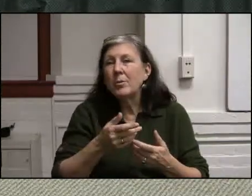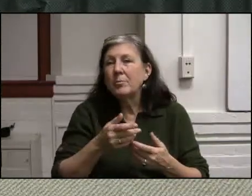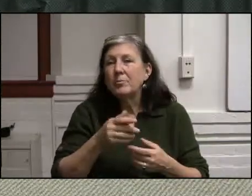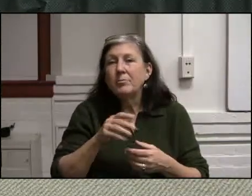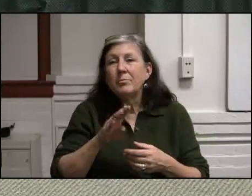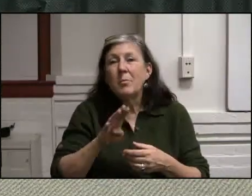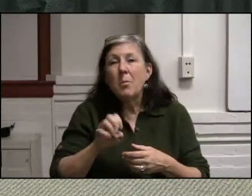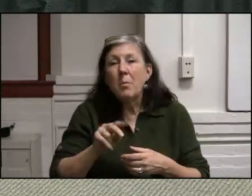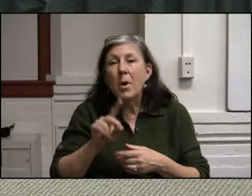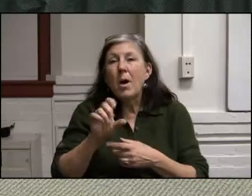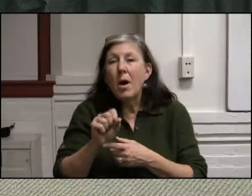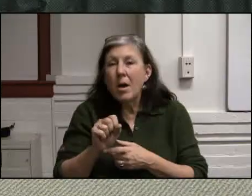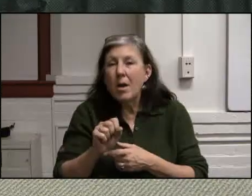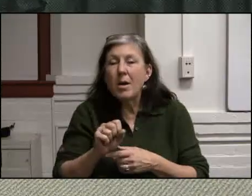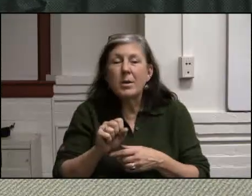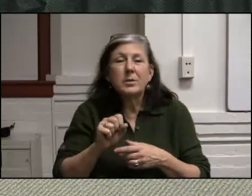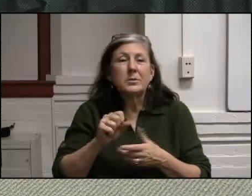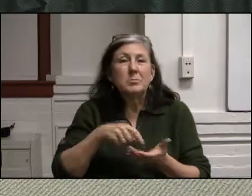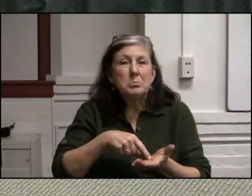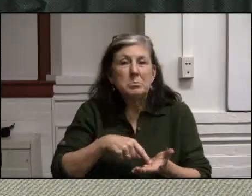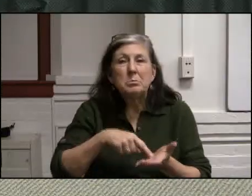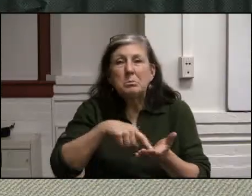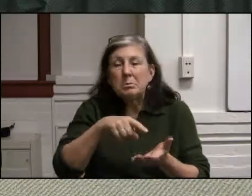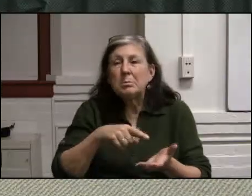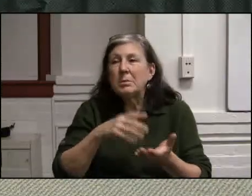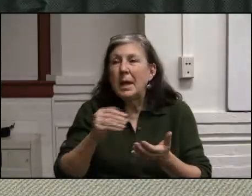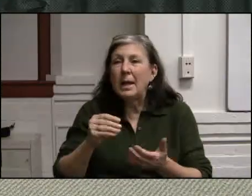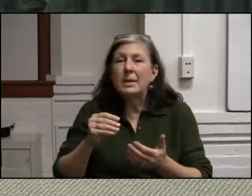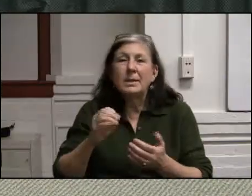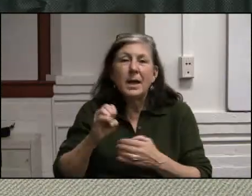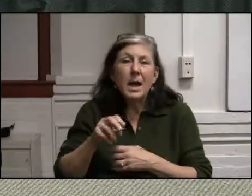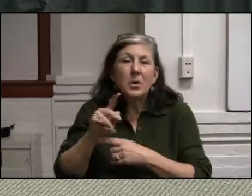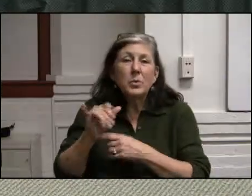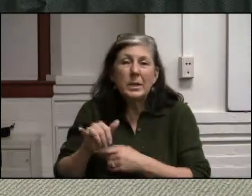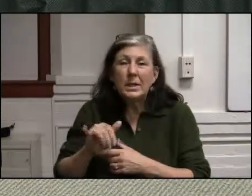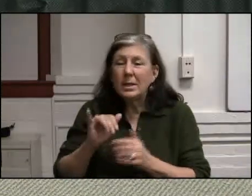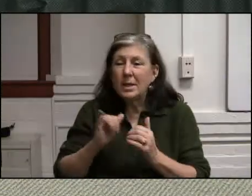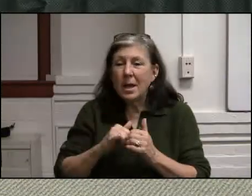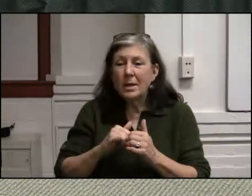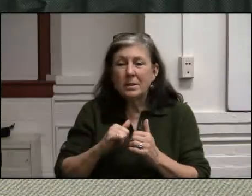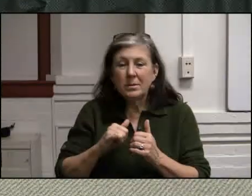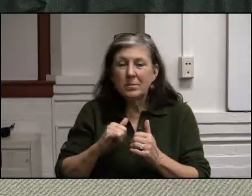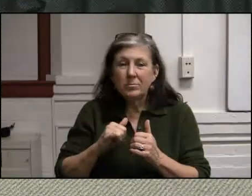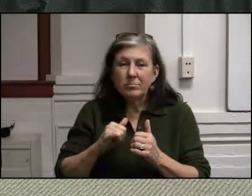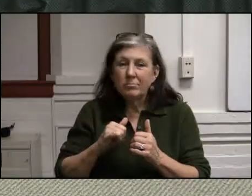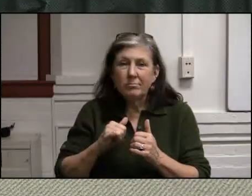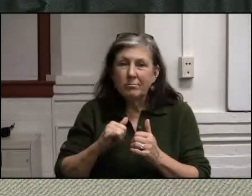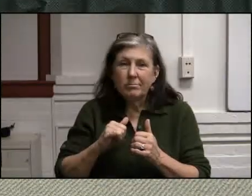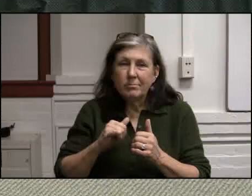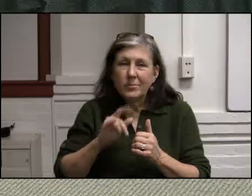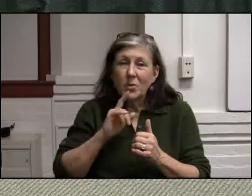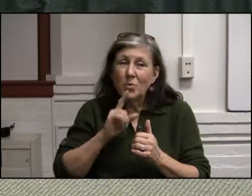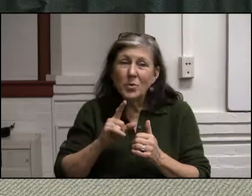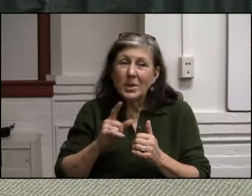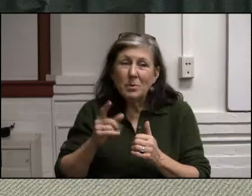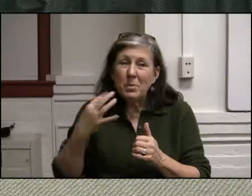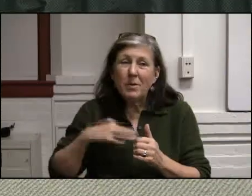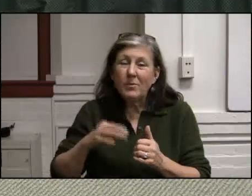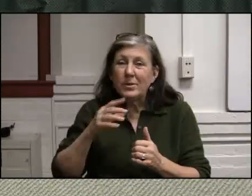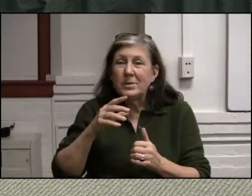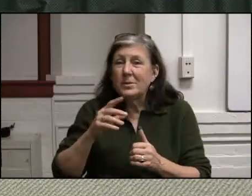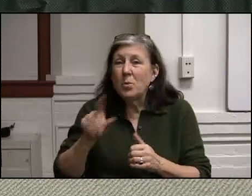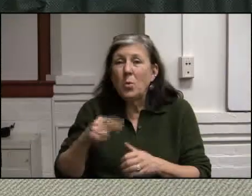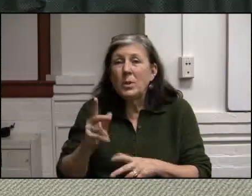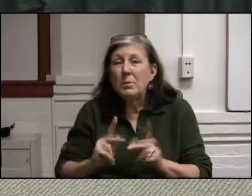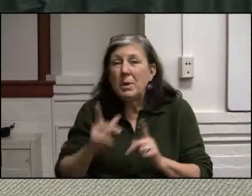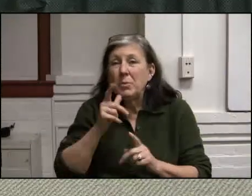at the last meeting, I think you mentioned equity and how that really just goes towards serving people who can afford it often, because the town